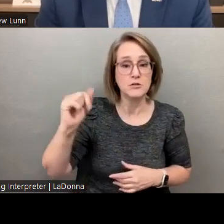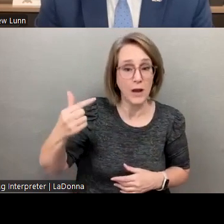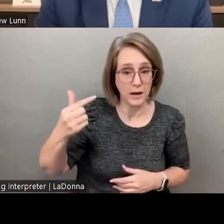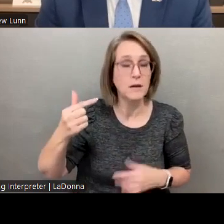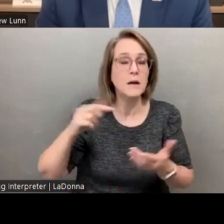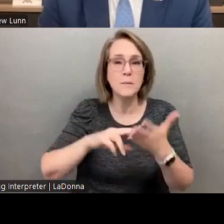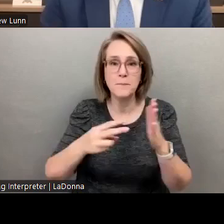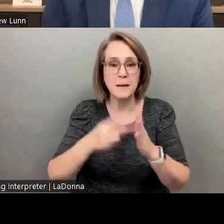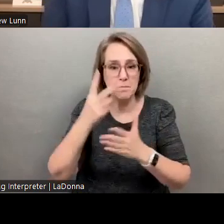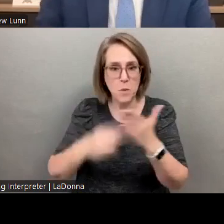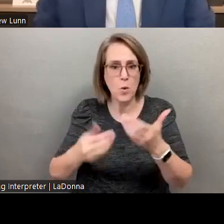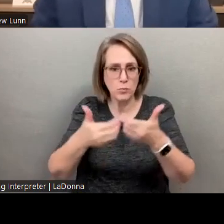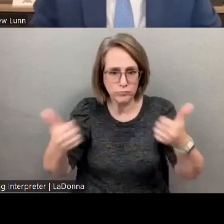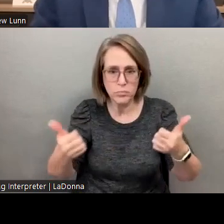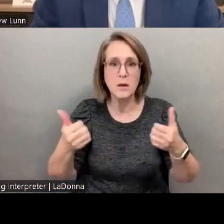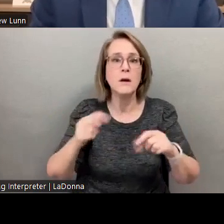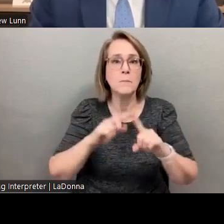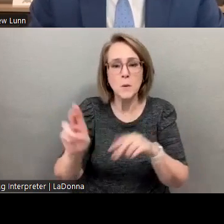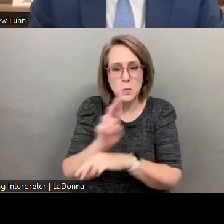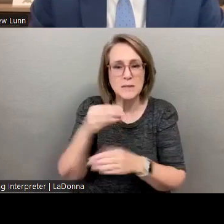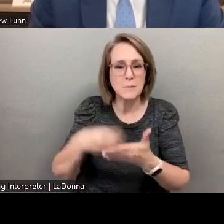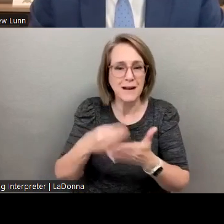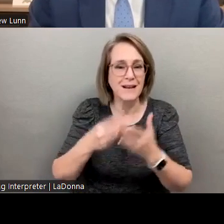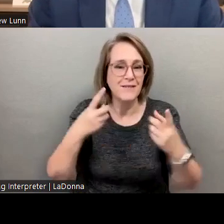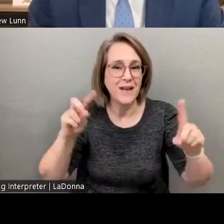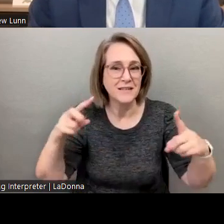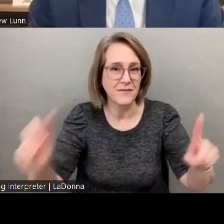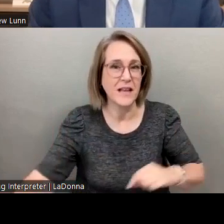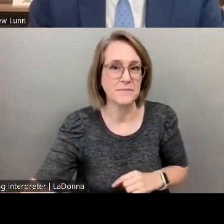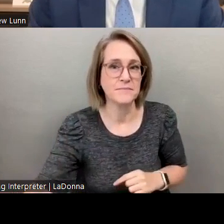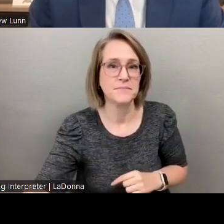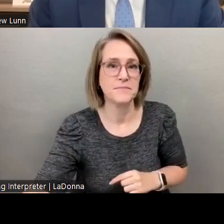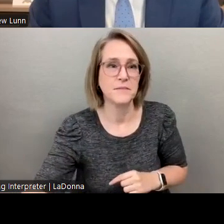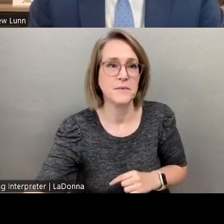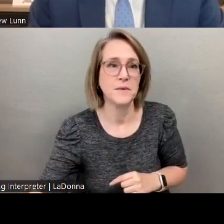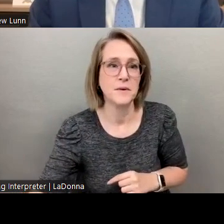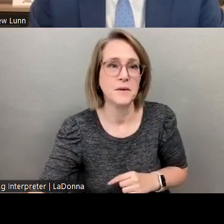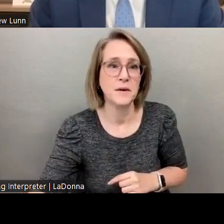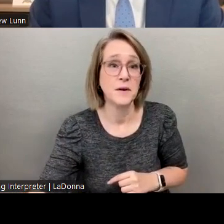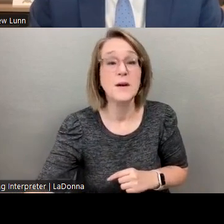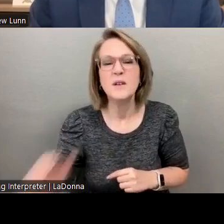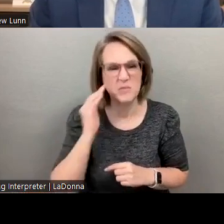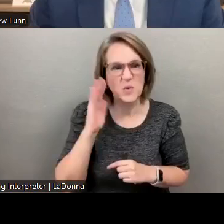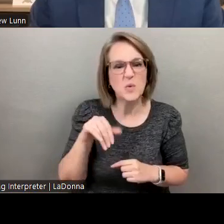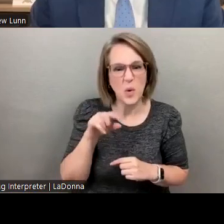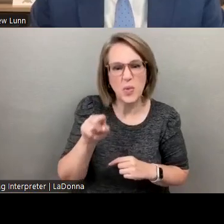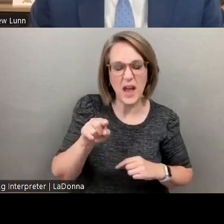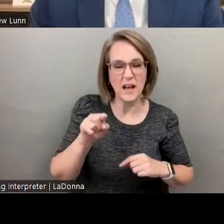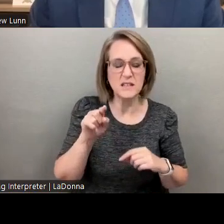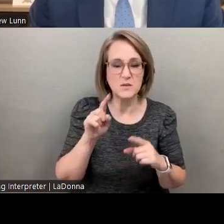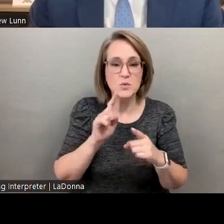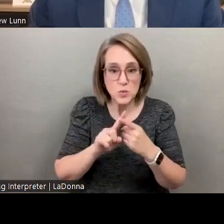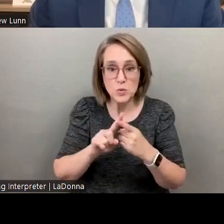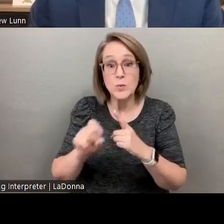them as efficiently as possible. And you all know this, in order to affect change, we need to take a whole of